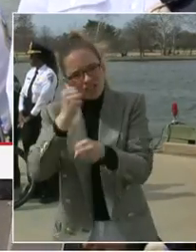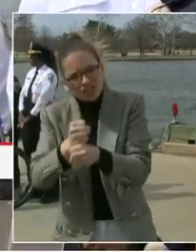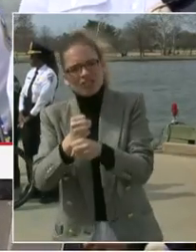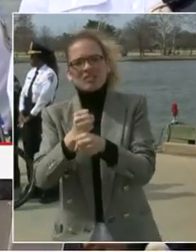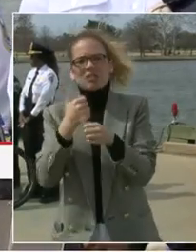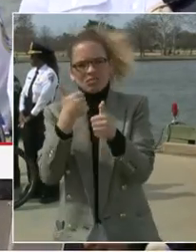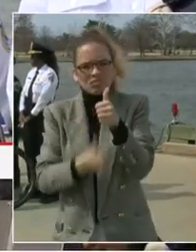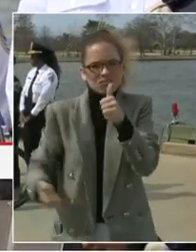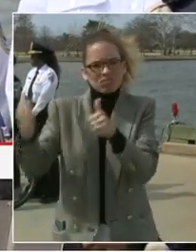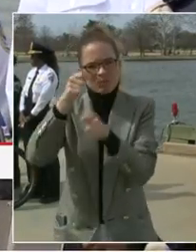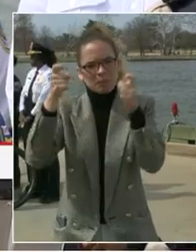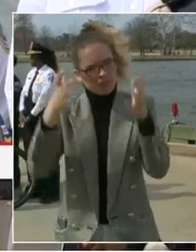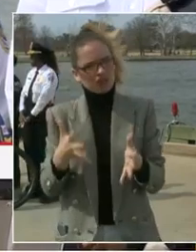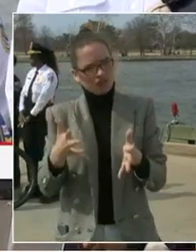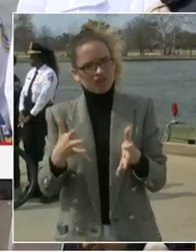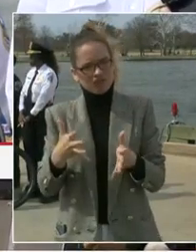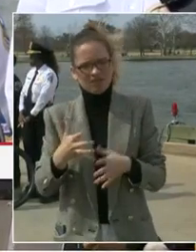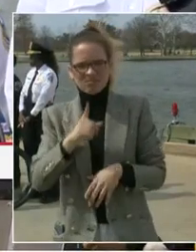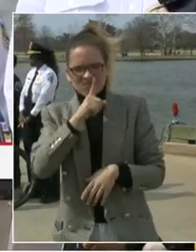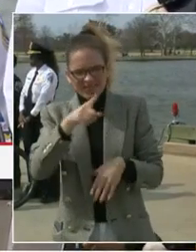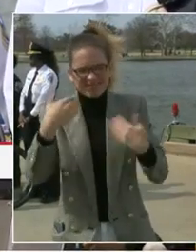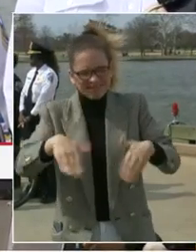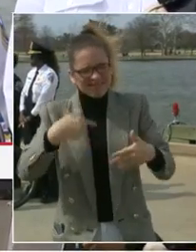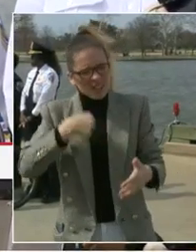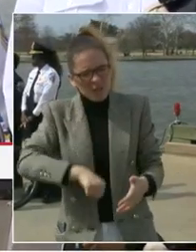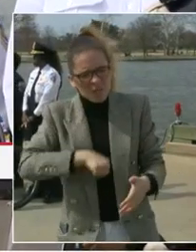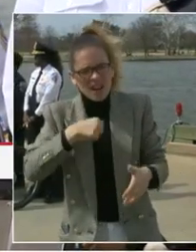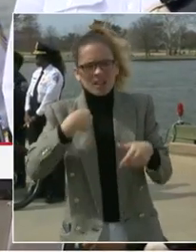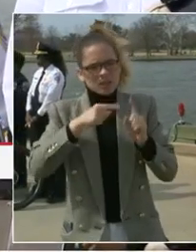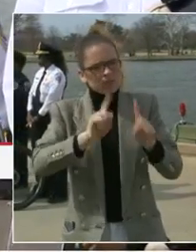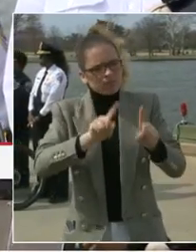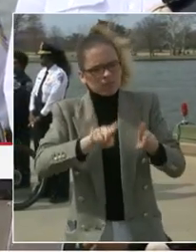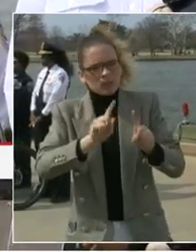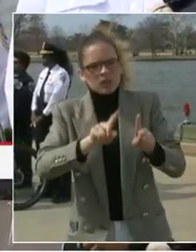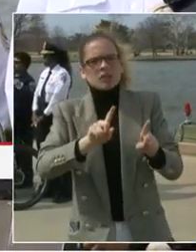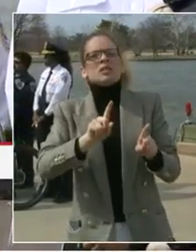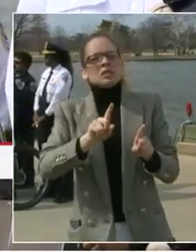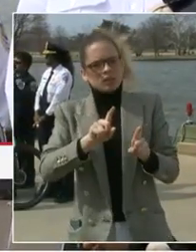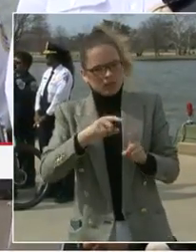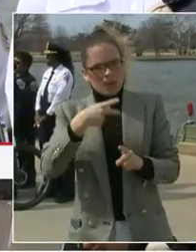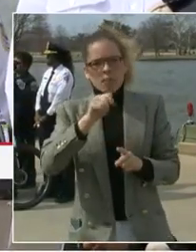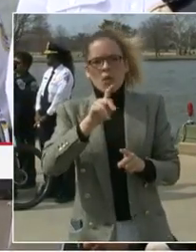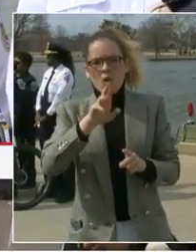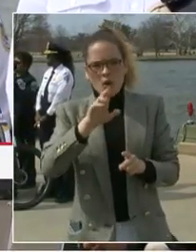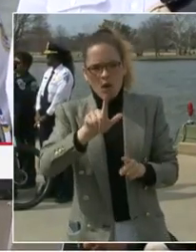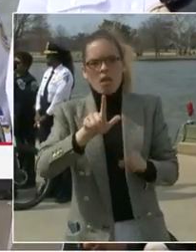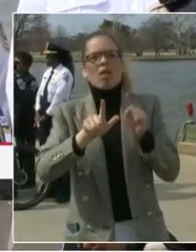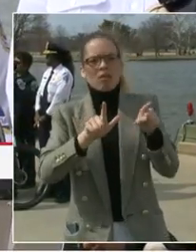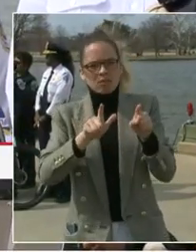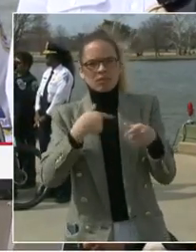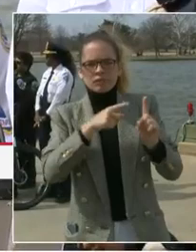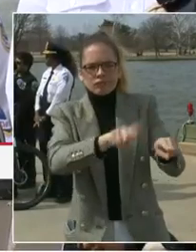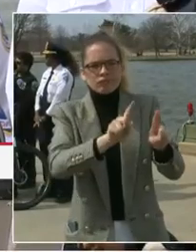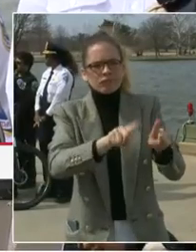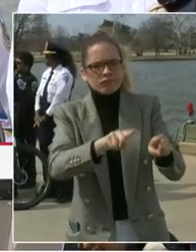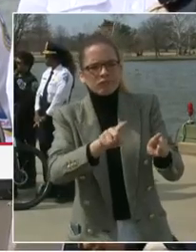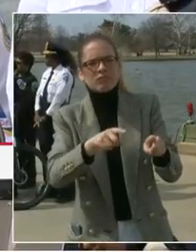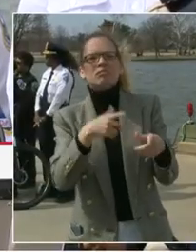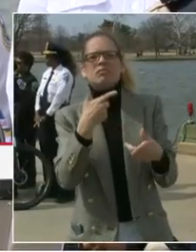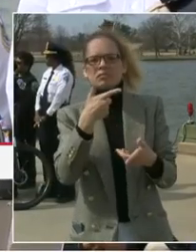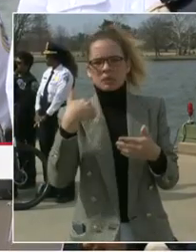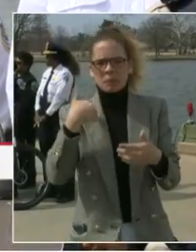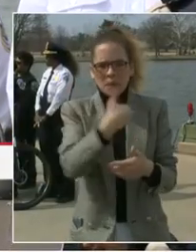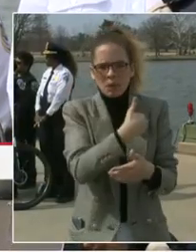how to patrol because patrol operations are the backbone of every police department, and because I found myself with a strong female master